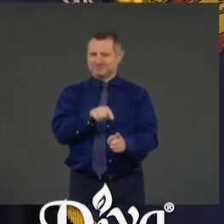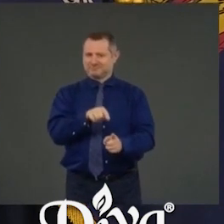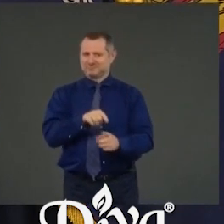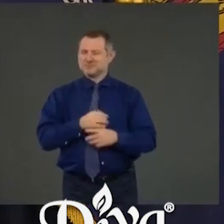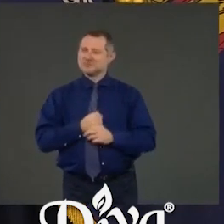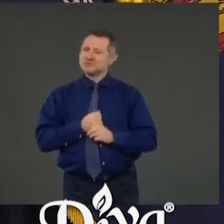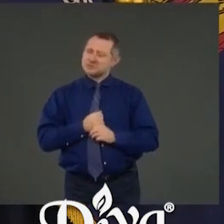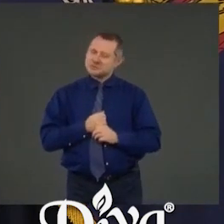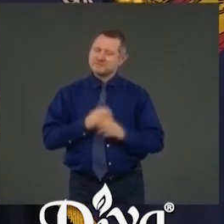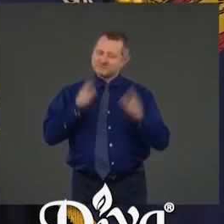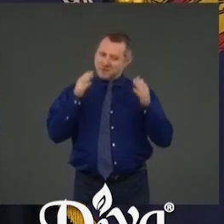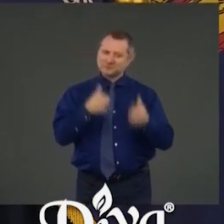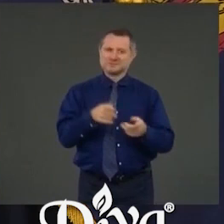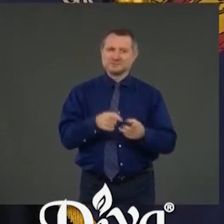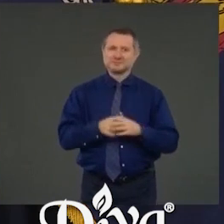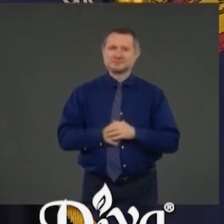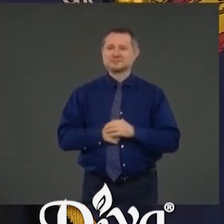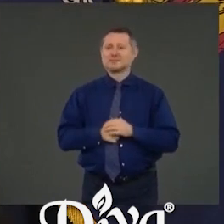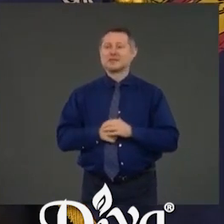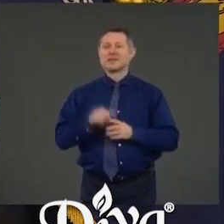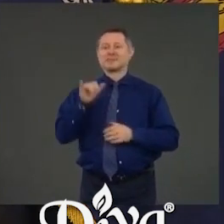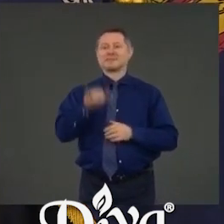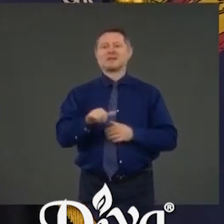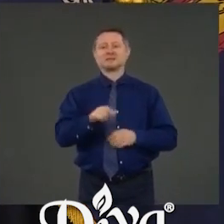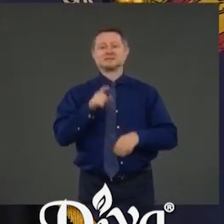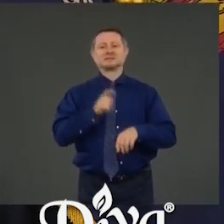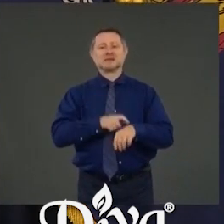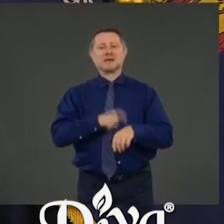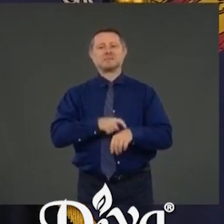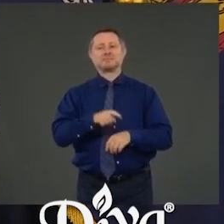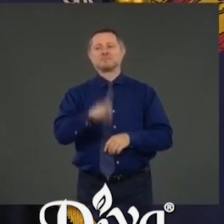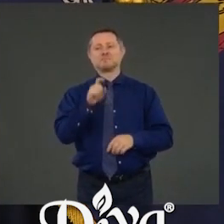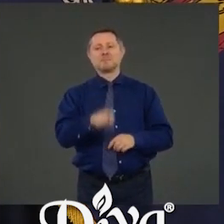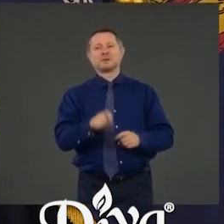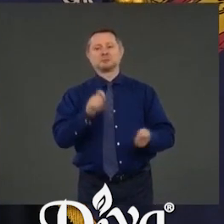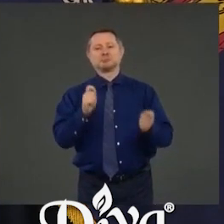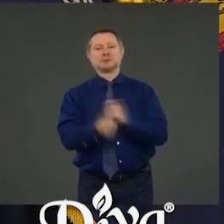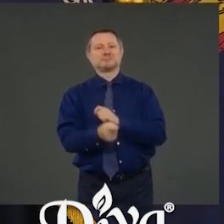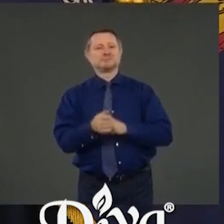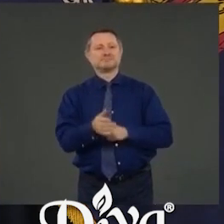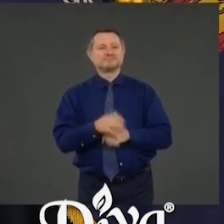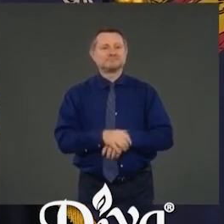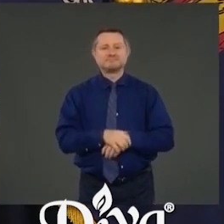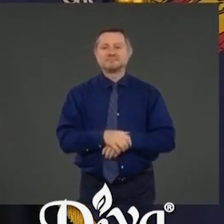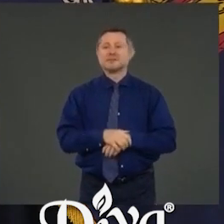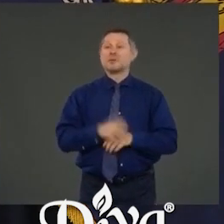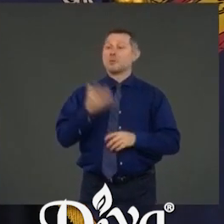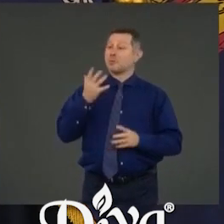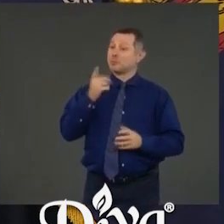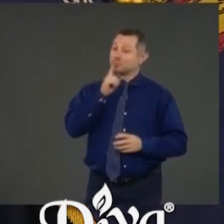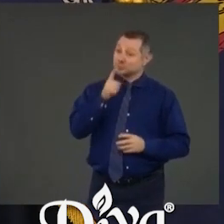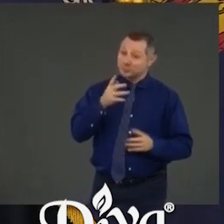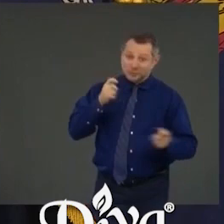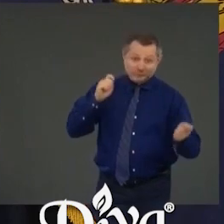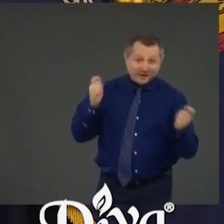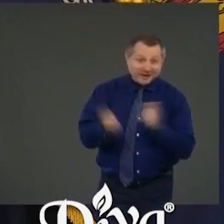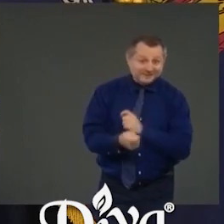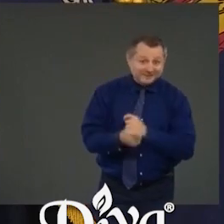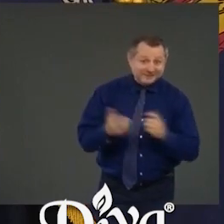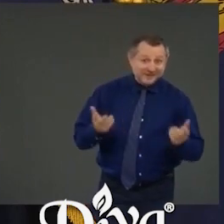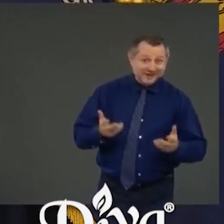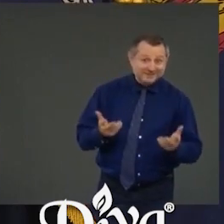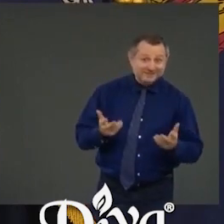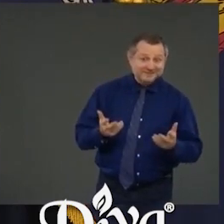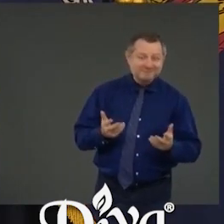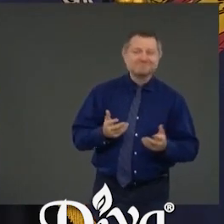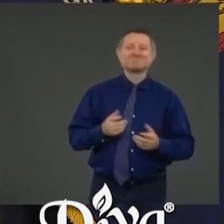I think that's where you need to have change. You want to make real change, you have to change the